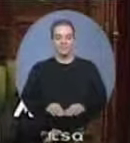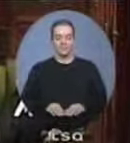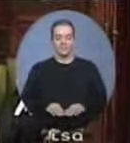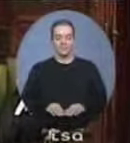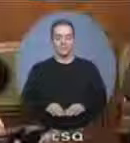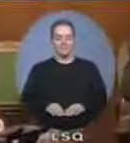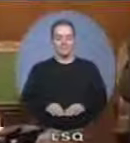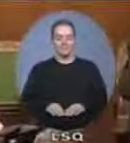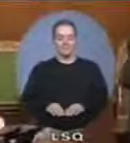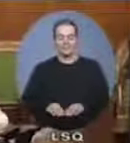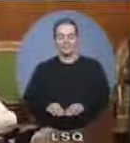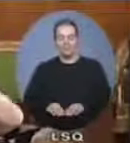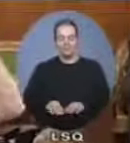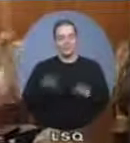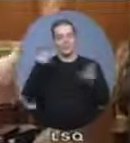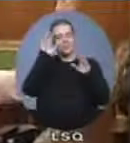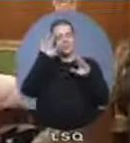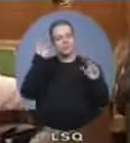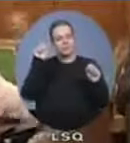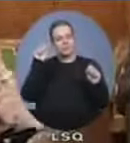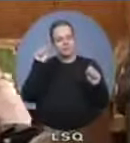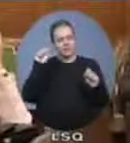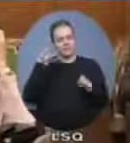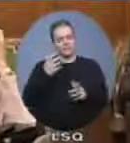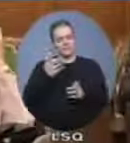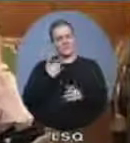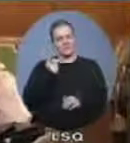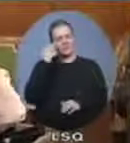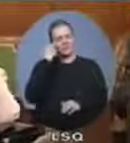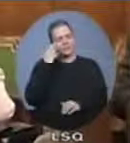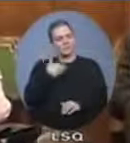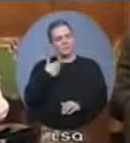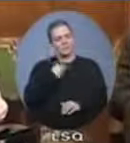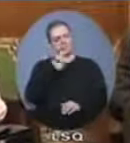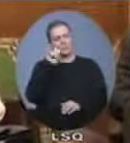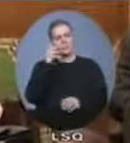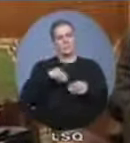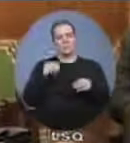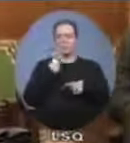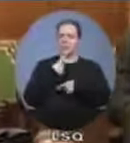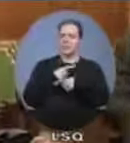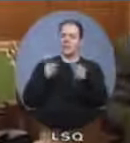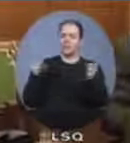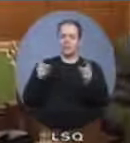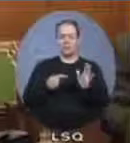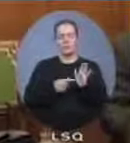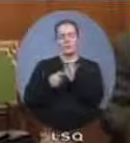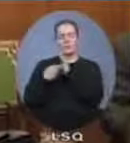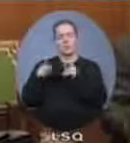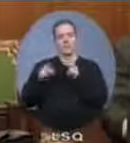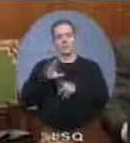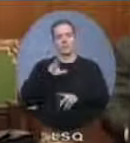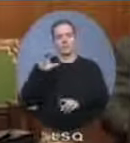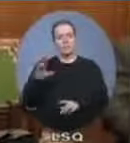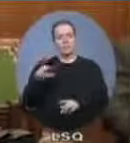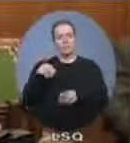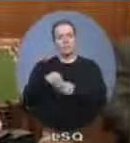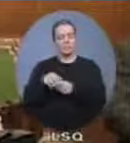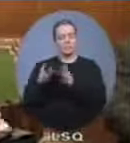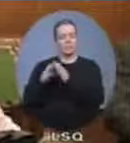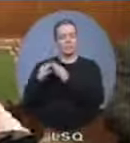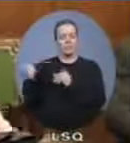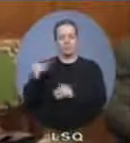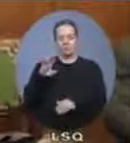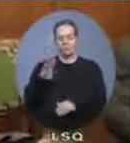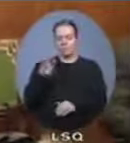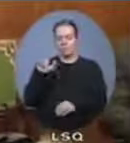Mr. Speaker, why is the Prime Minister telling Canadians in Brampton that we'll be out of this economic crisis by